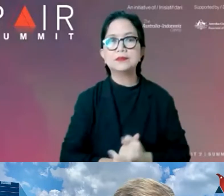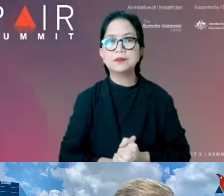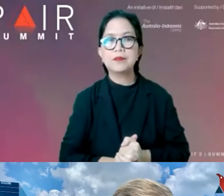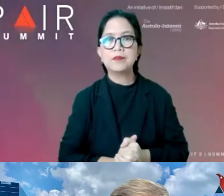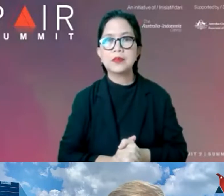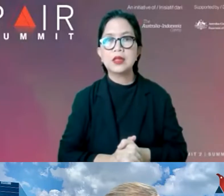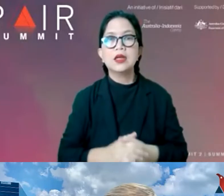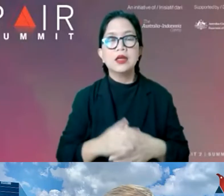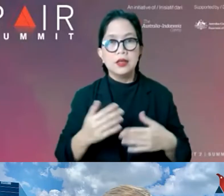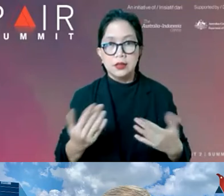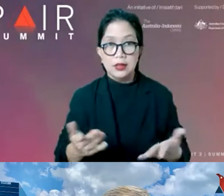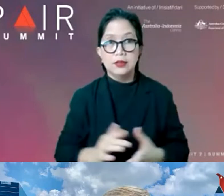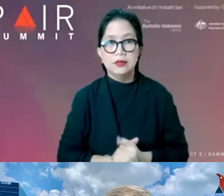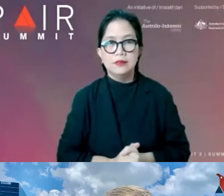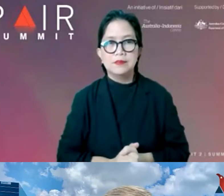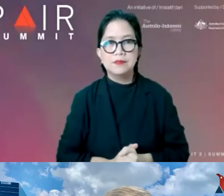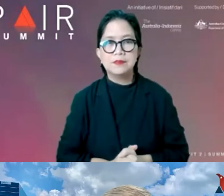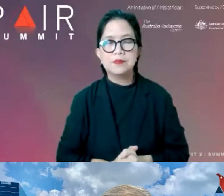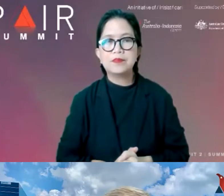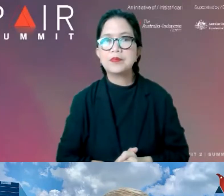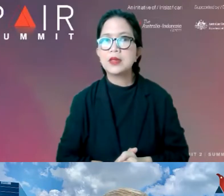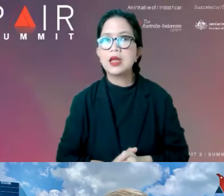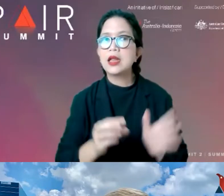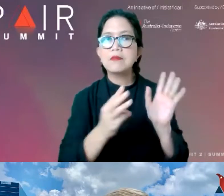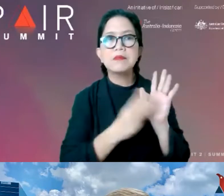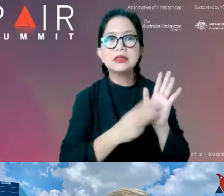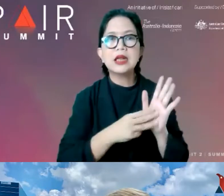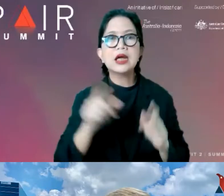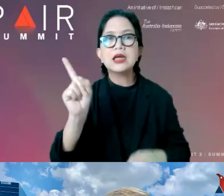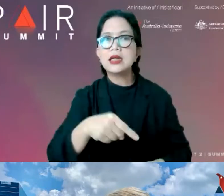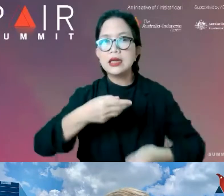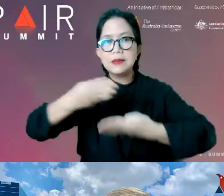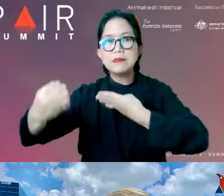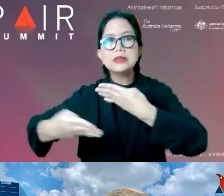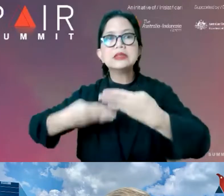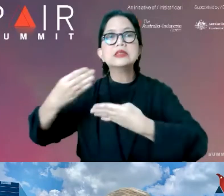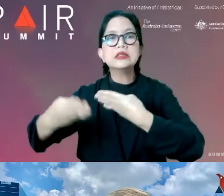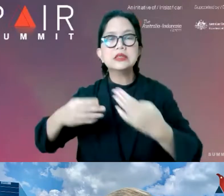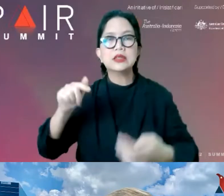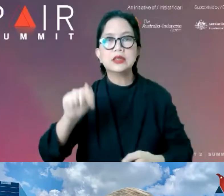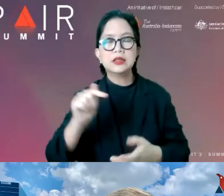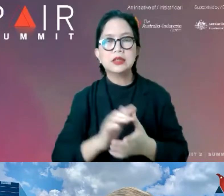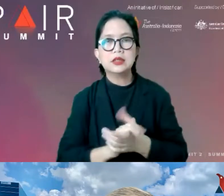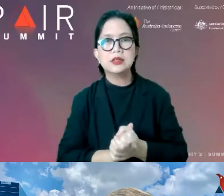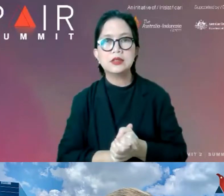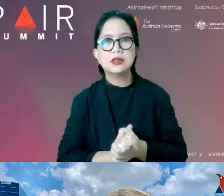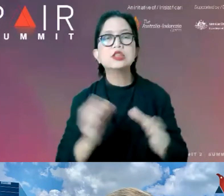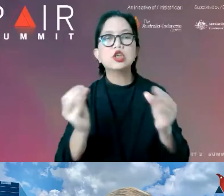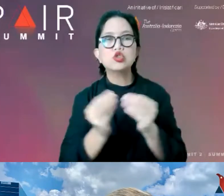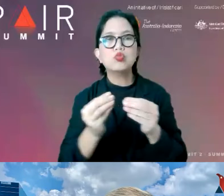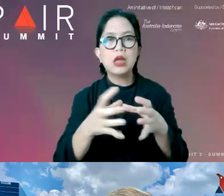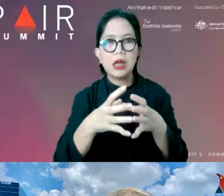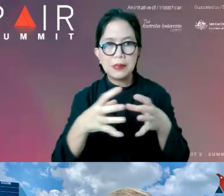a business case, because there's serious money that needs to be applied to this. And it's until we get